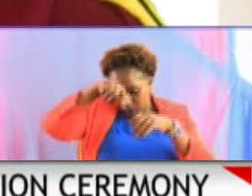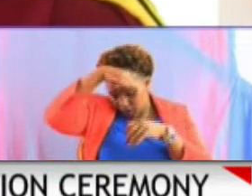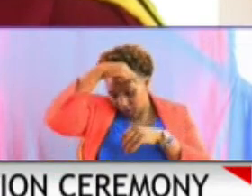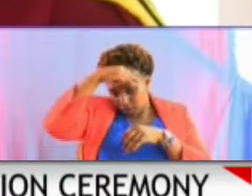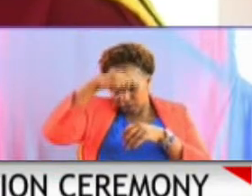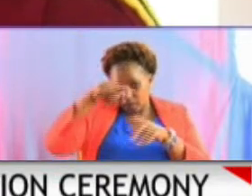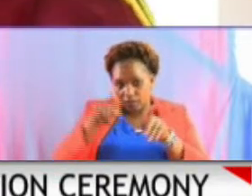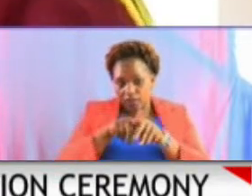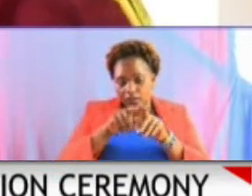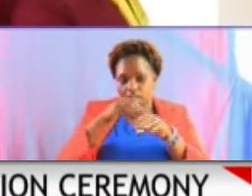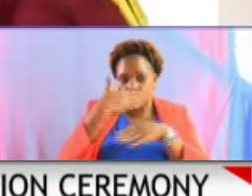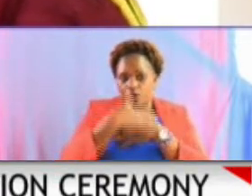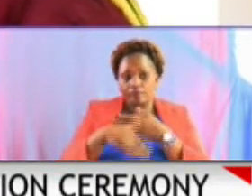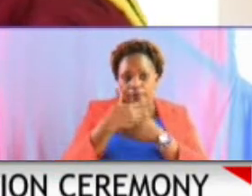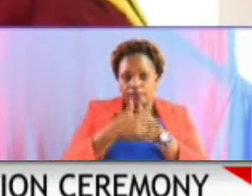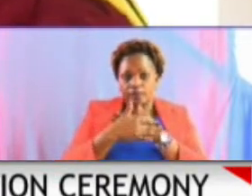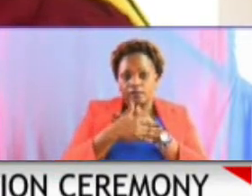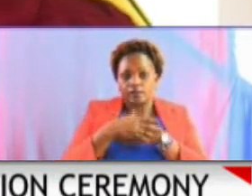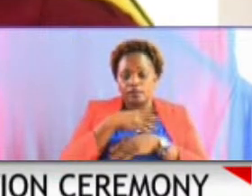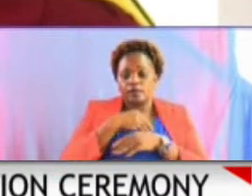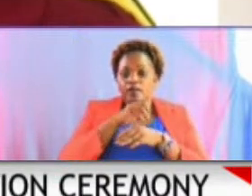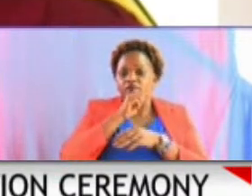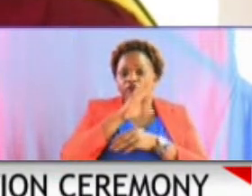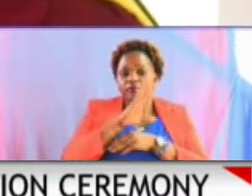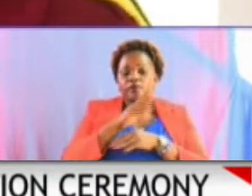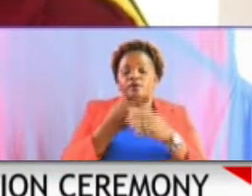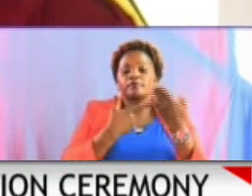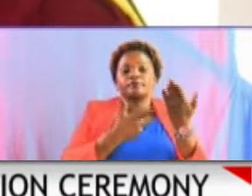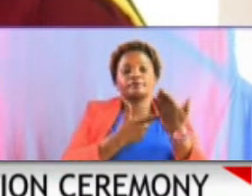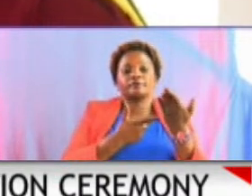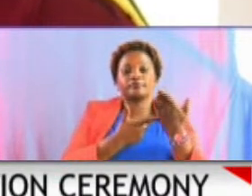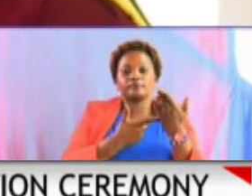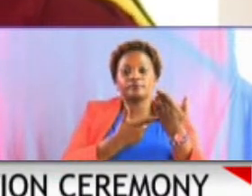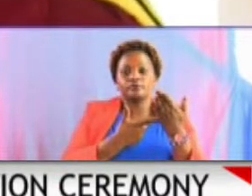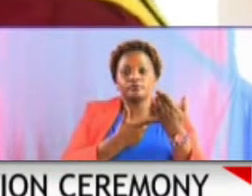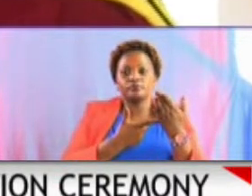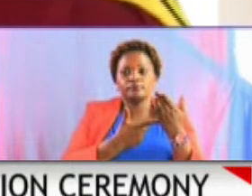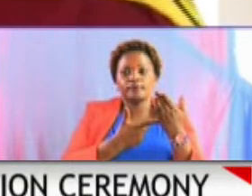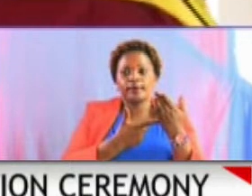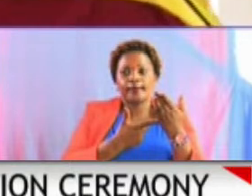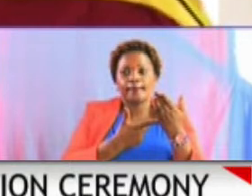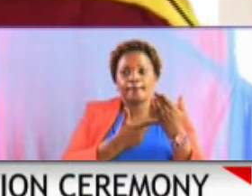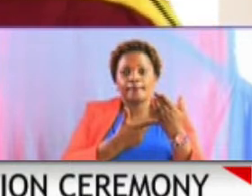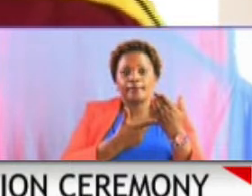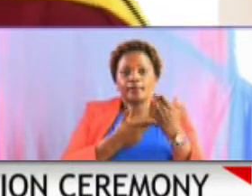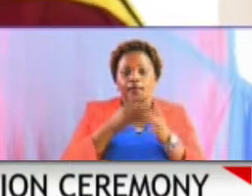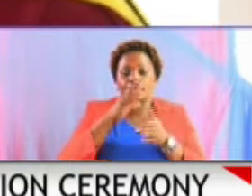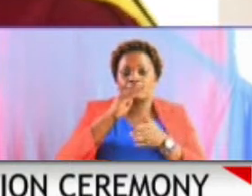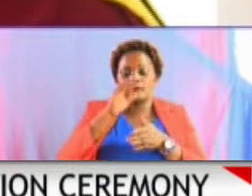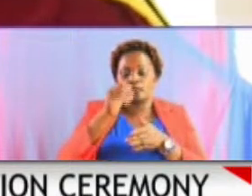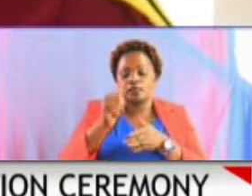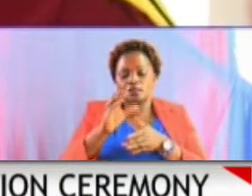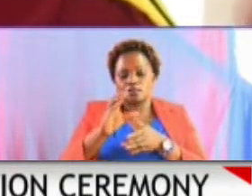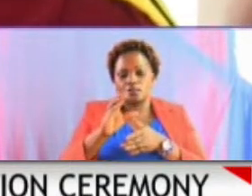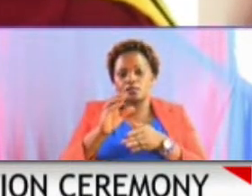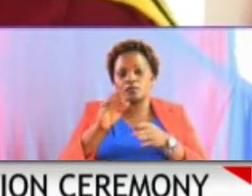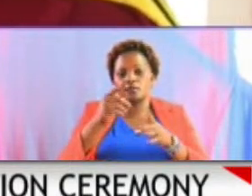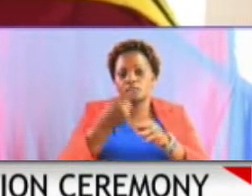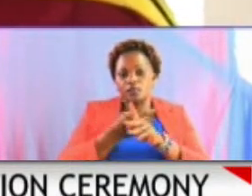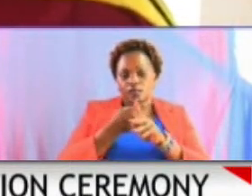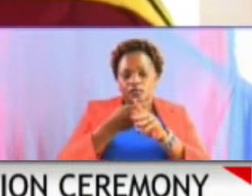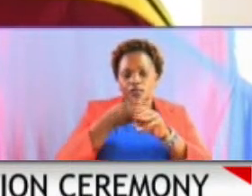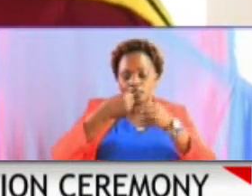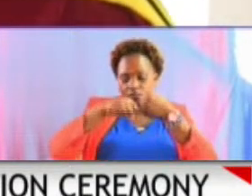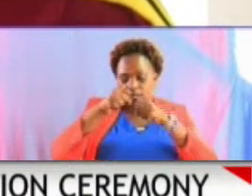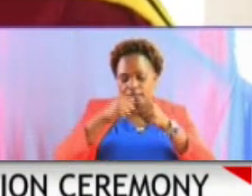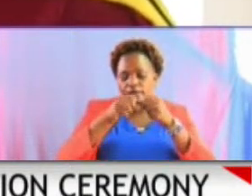in the School of Computing and Information Technology. Bachelor of Science in Information Technology,